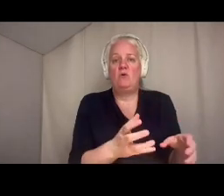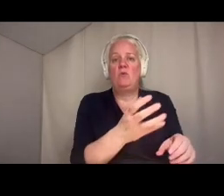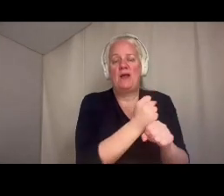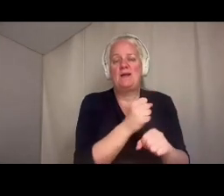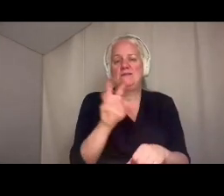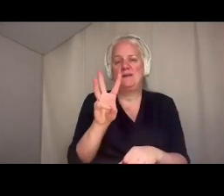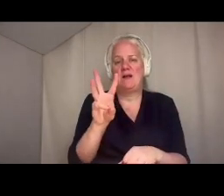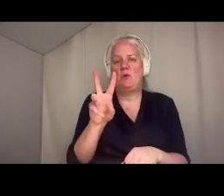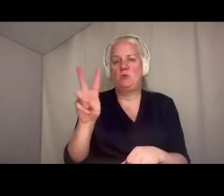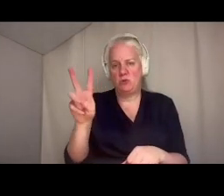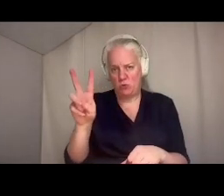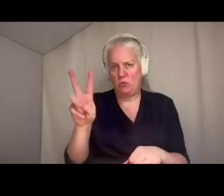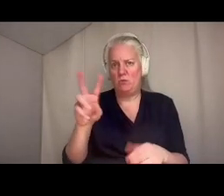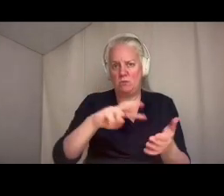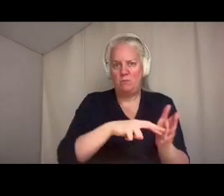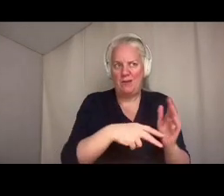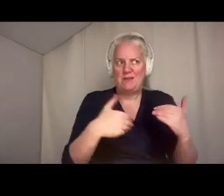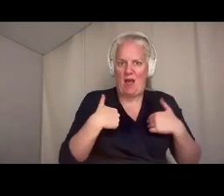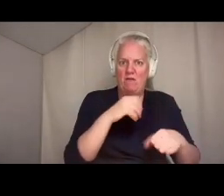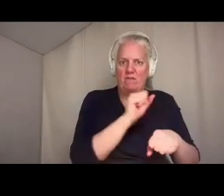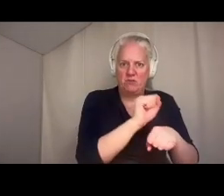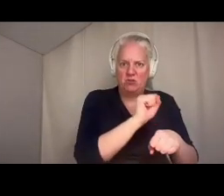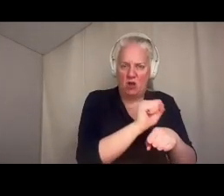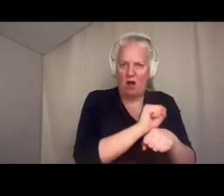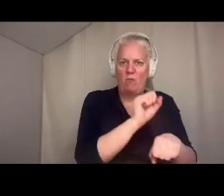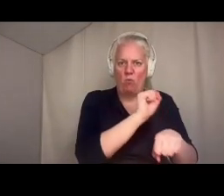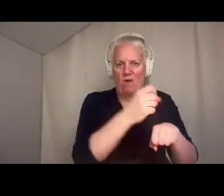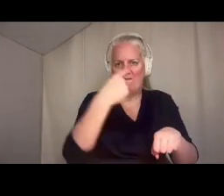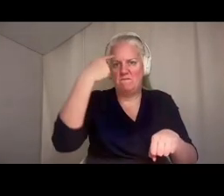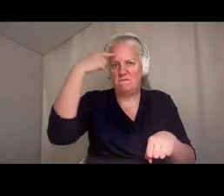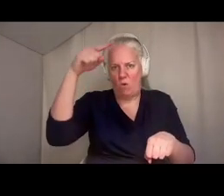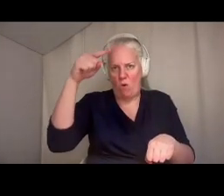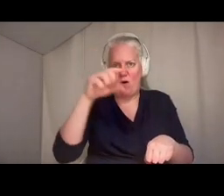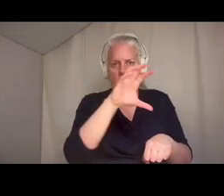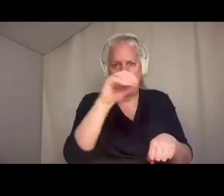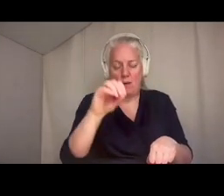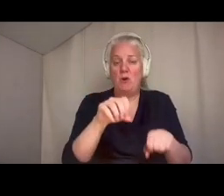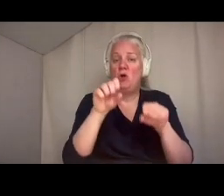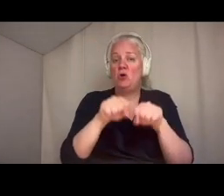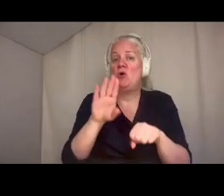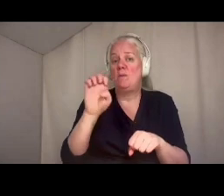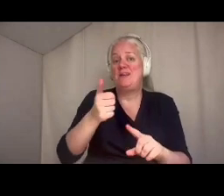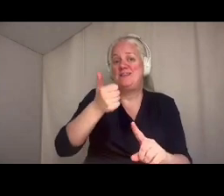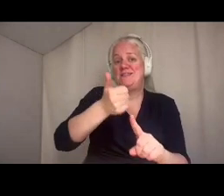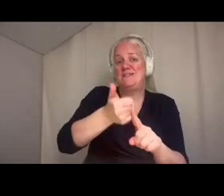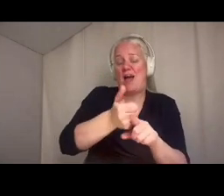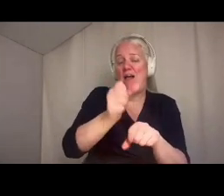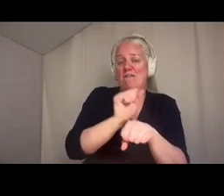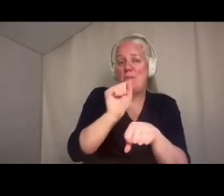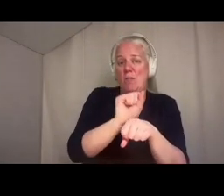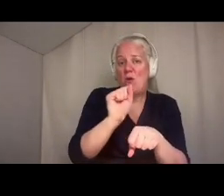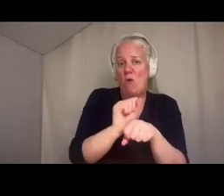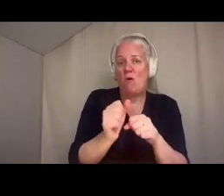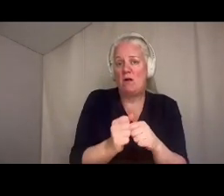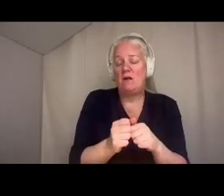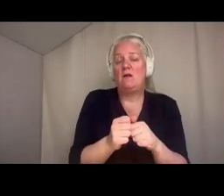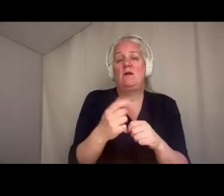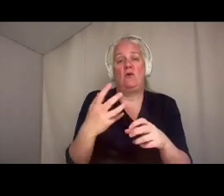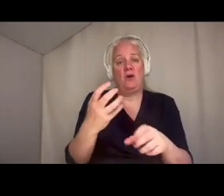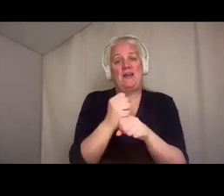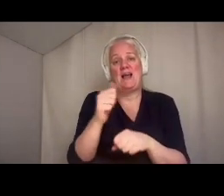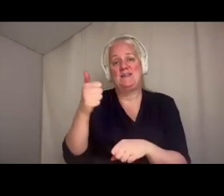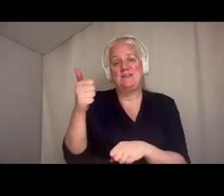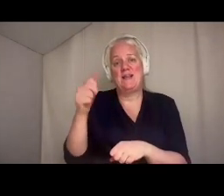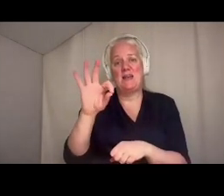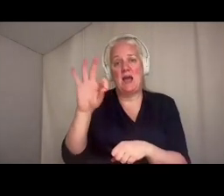employer. They could be someone who's self-employed. That can be someone who receives a 1099.